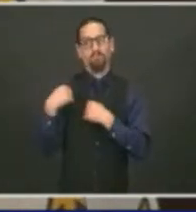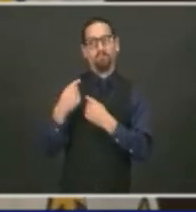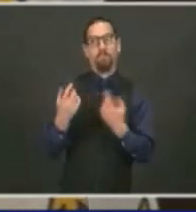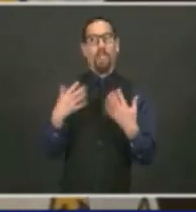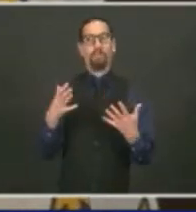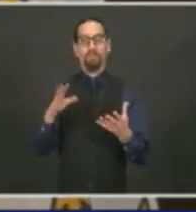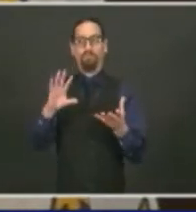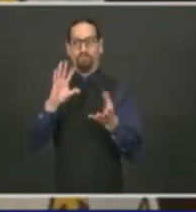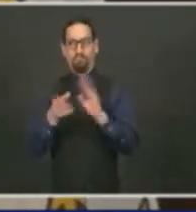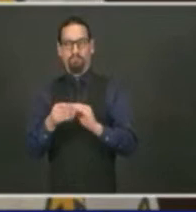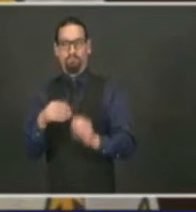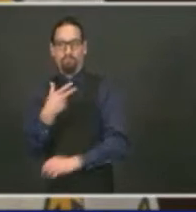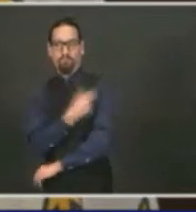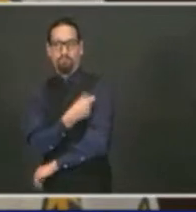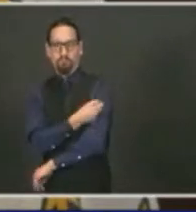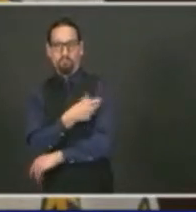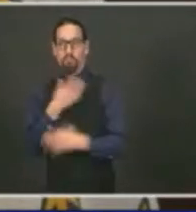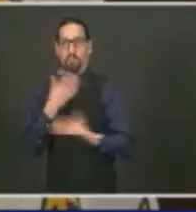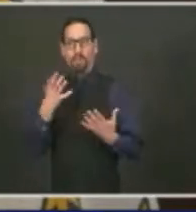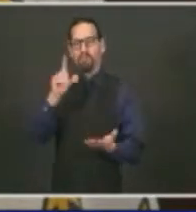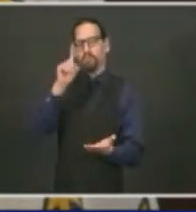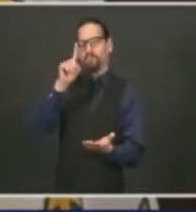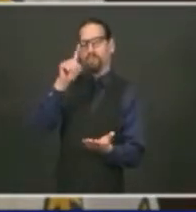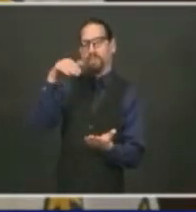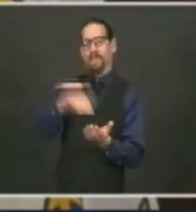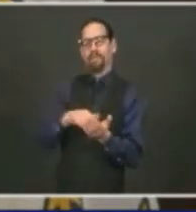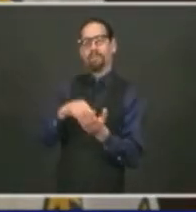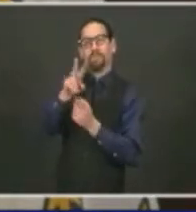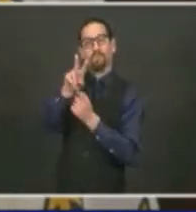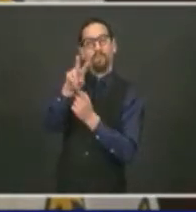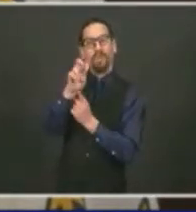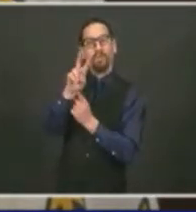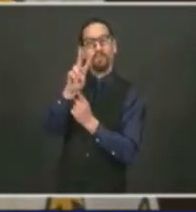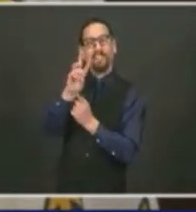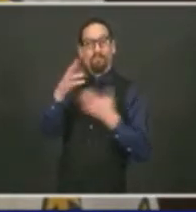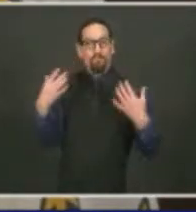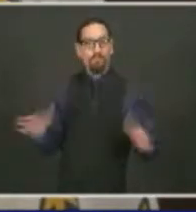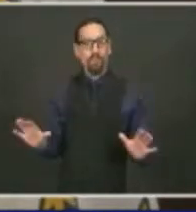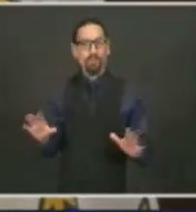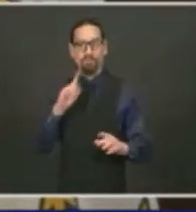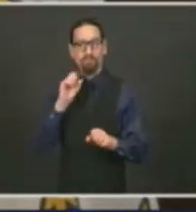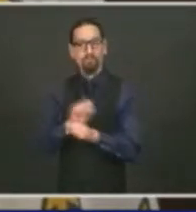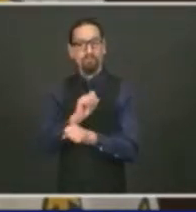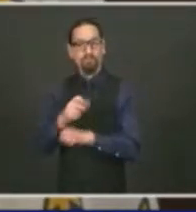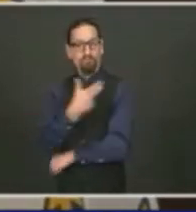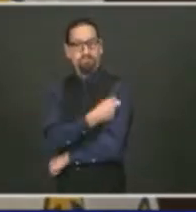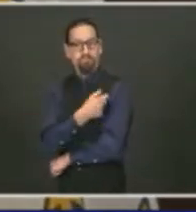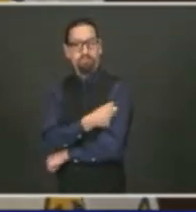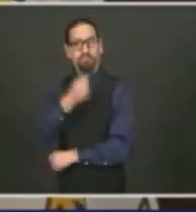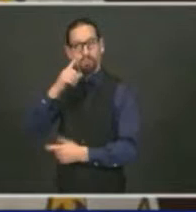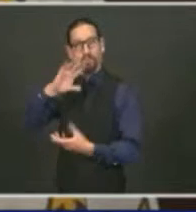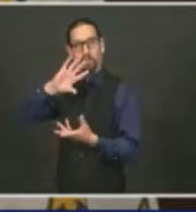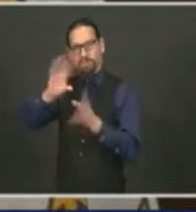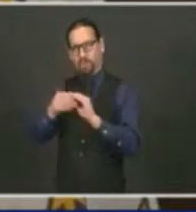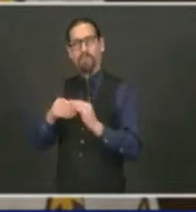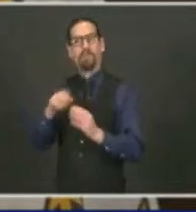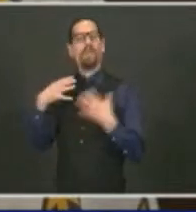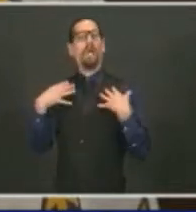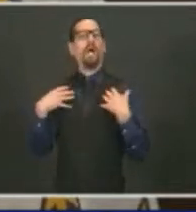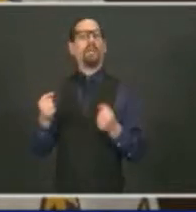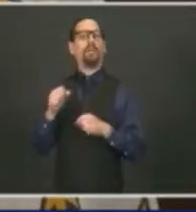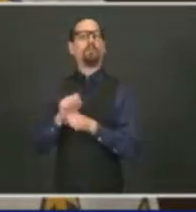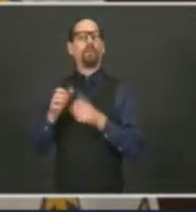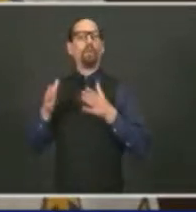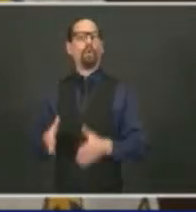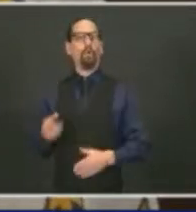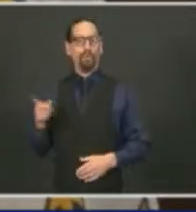1,226 frontline healthcare workers, as of this morning, have received first doses at these hospital facilities. Thankfully,